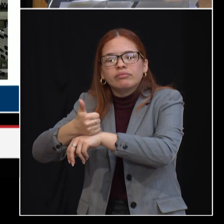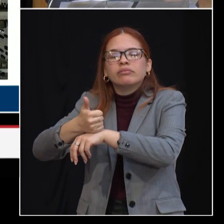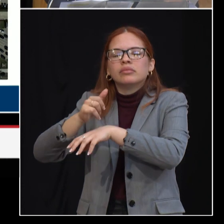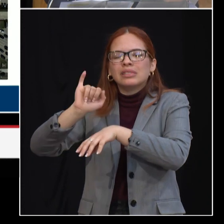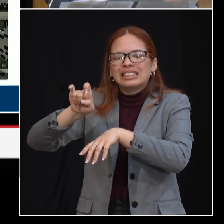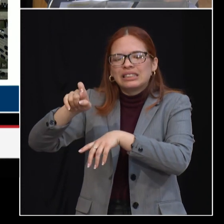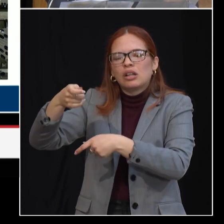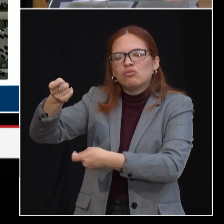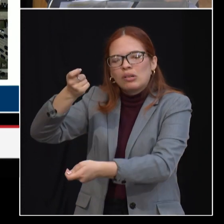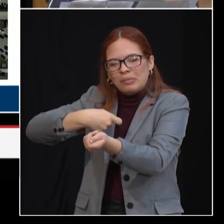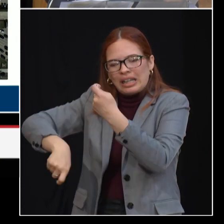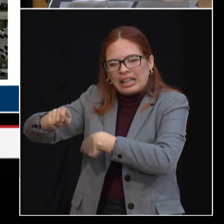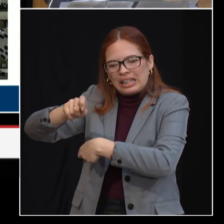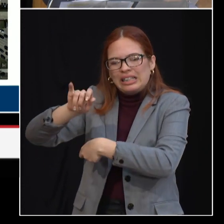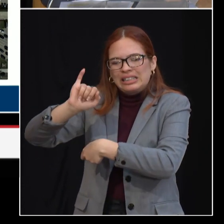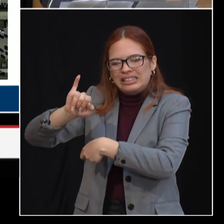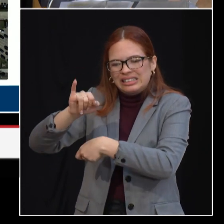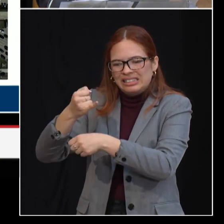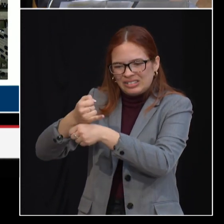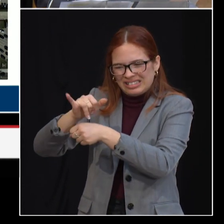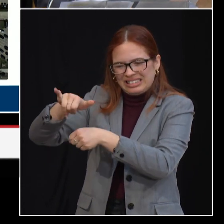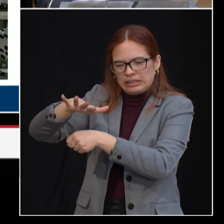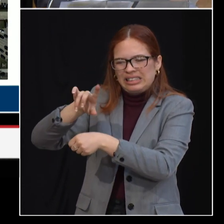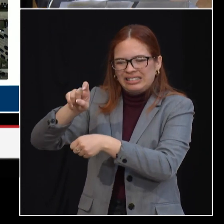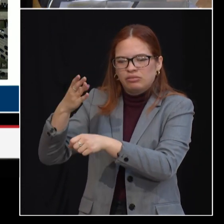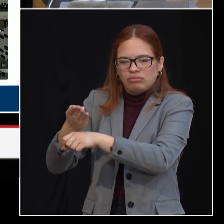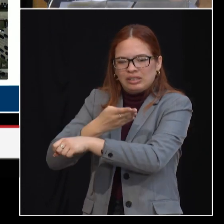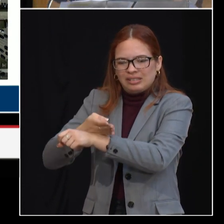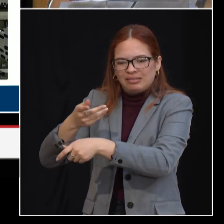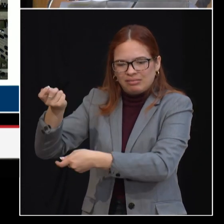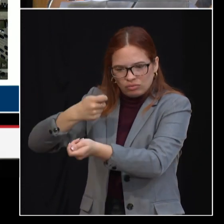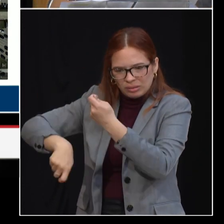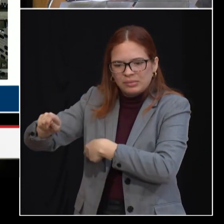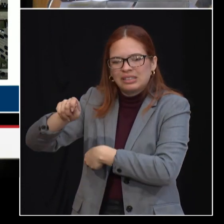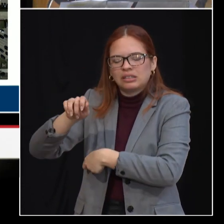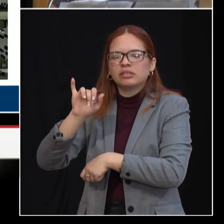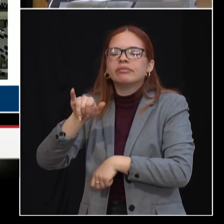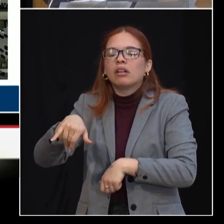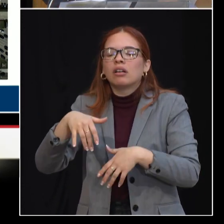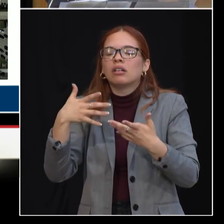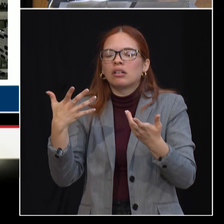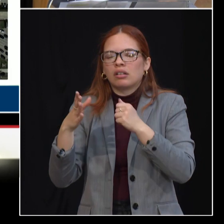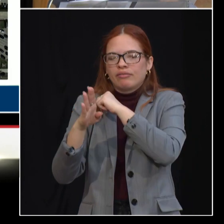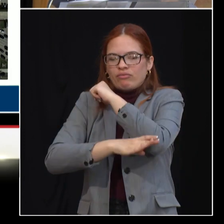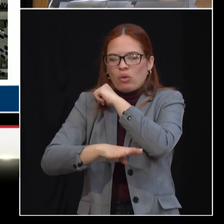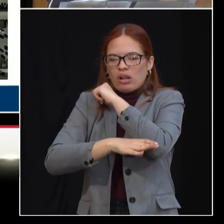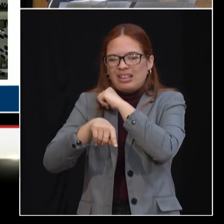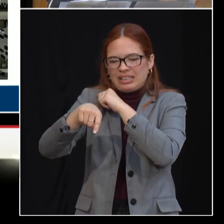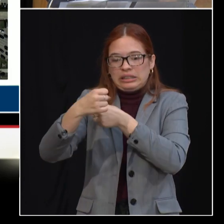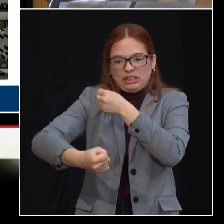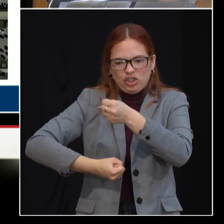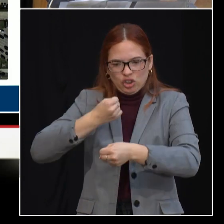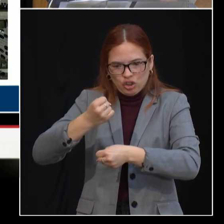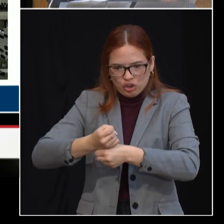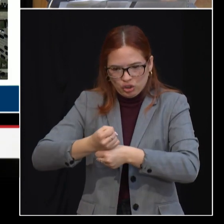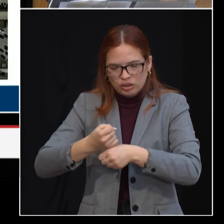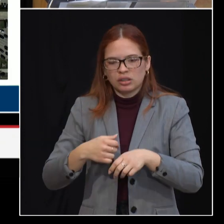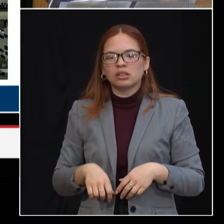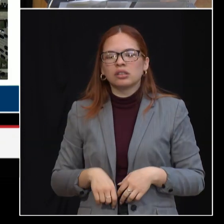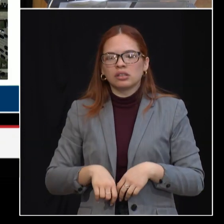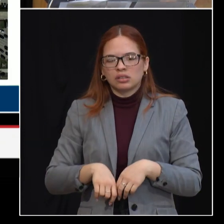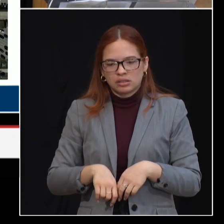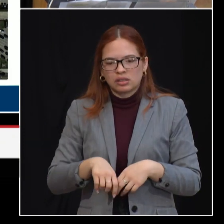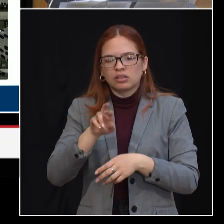We expect to release this RFP in late fall of this year. Next, we have the Rita Bright Family and